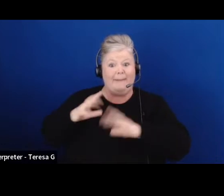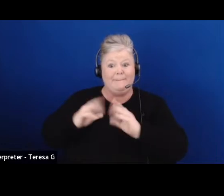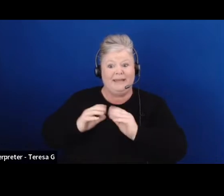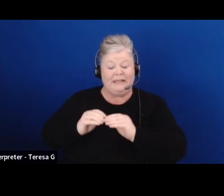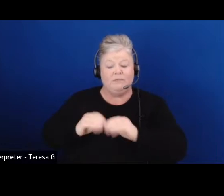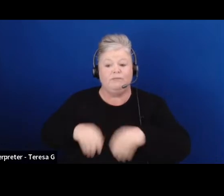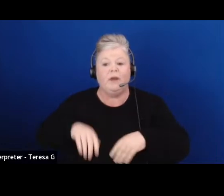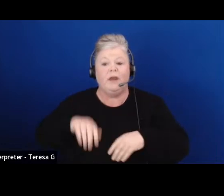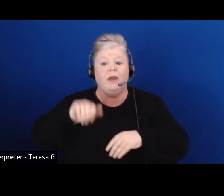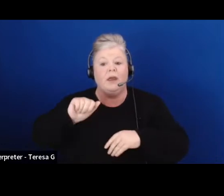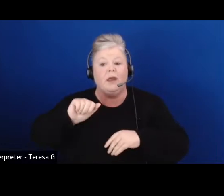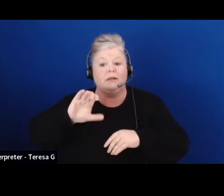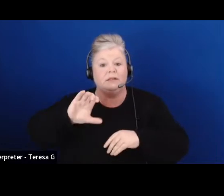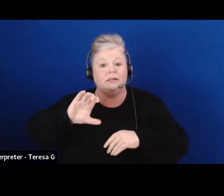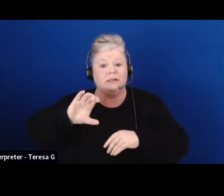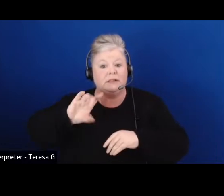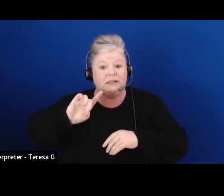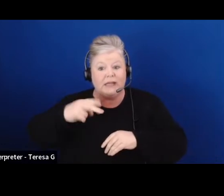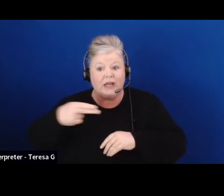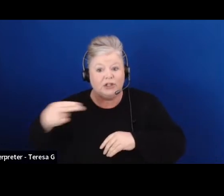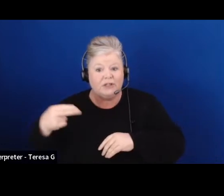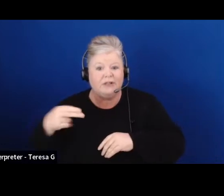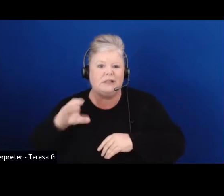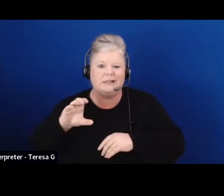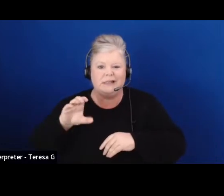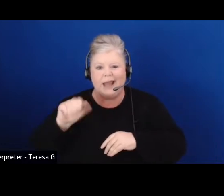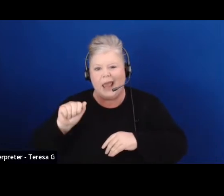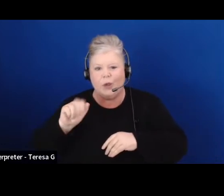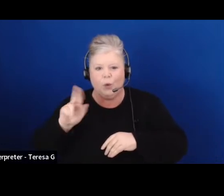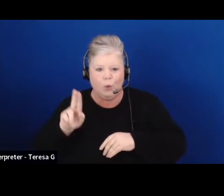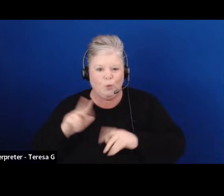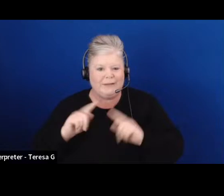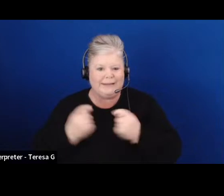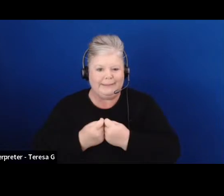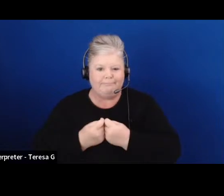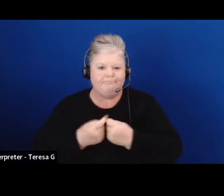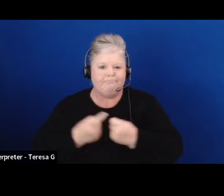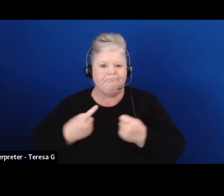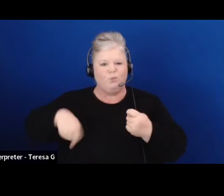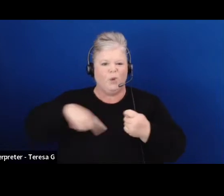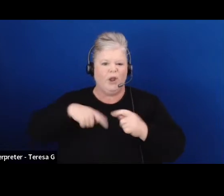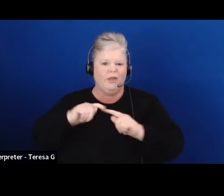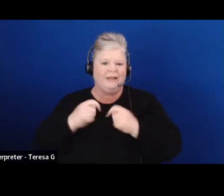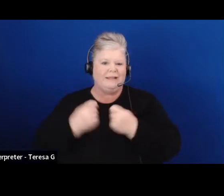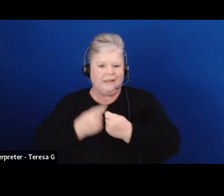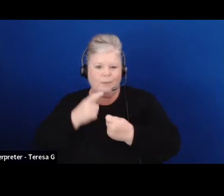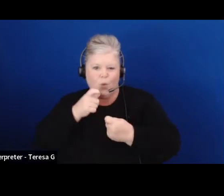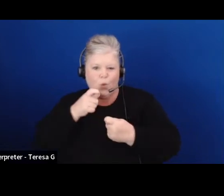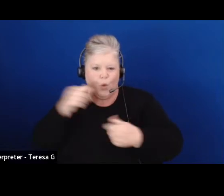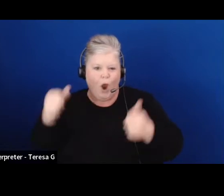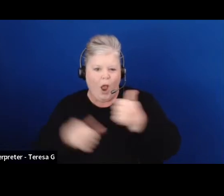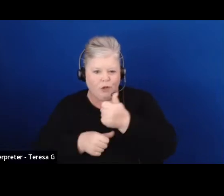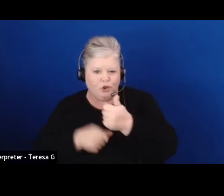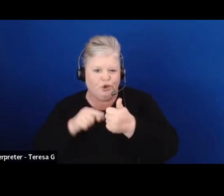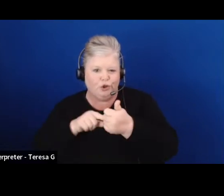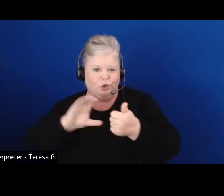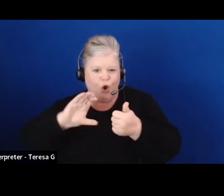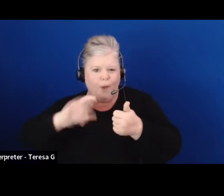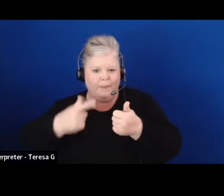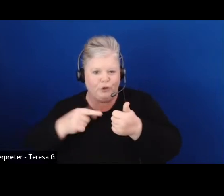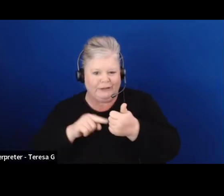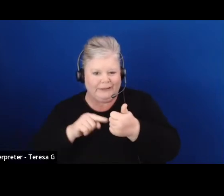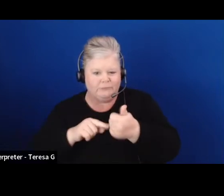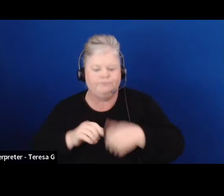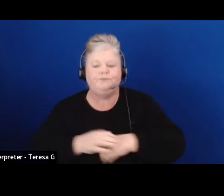the ACDHH CAU team, that's the team of us who report directly to Carmen Green, our deputy